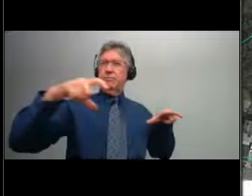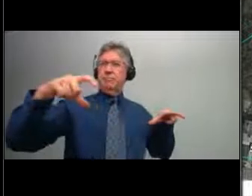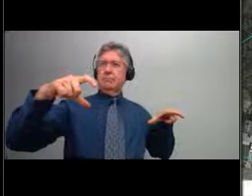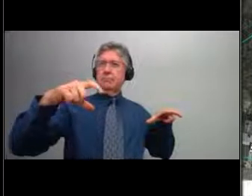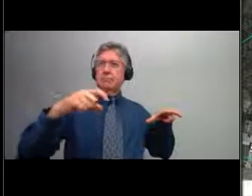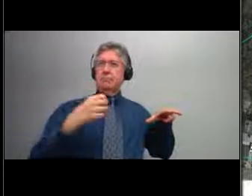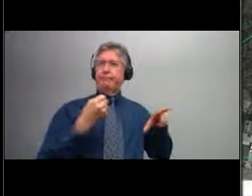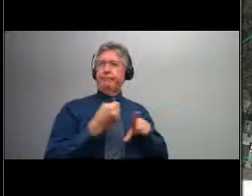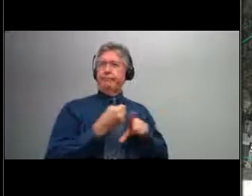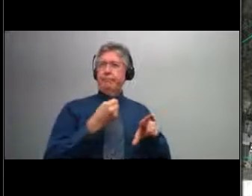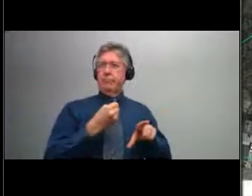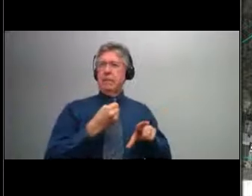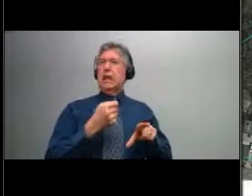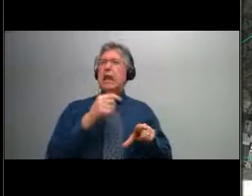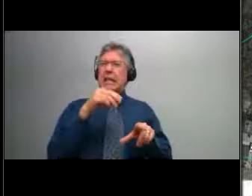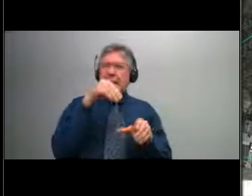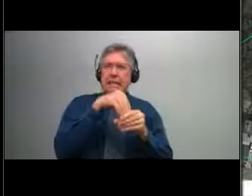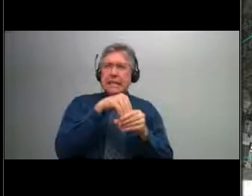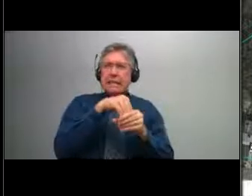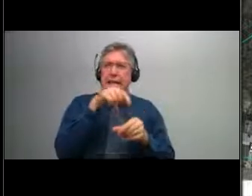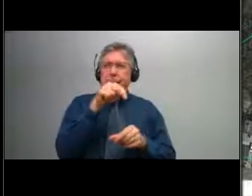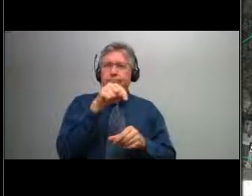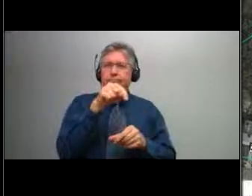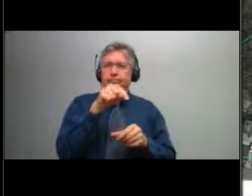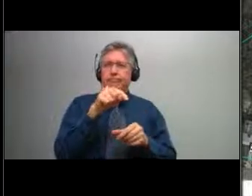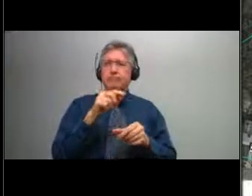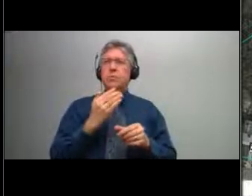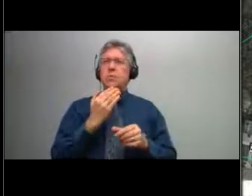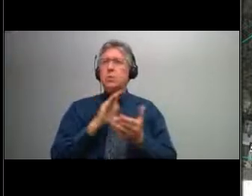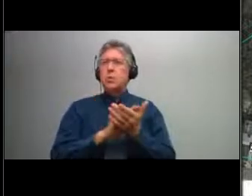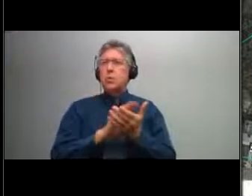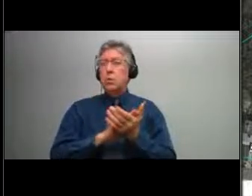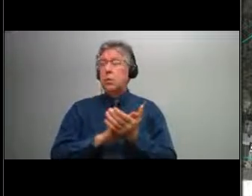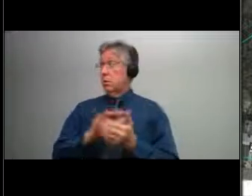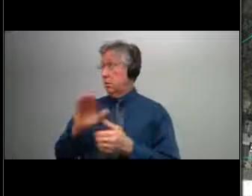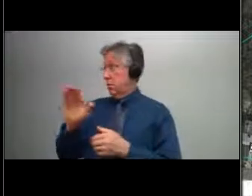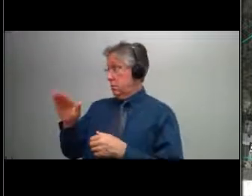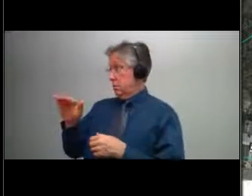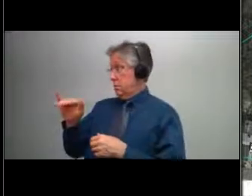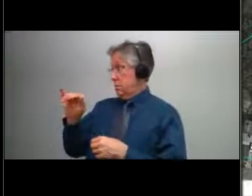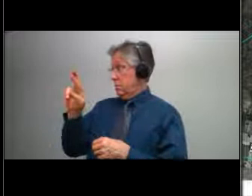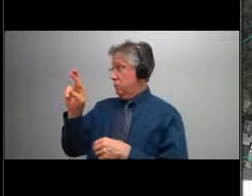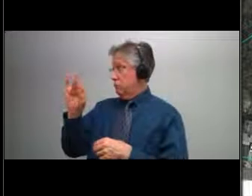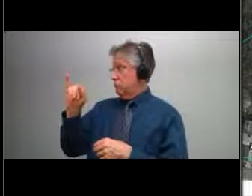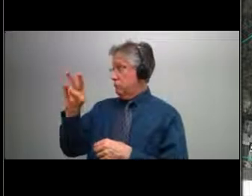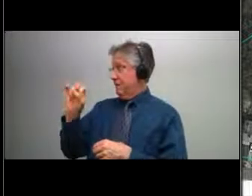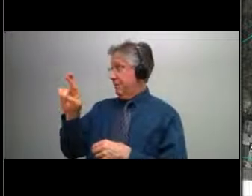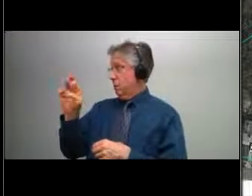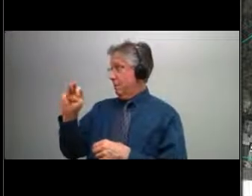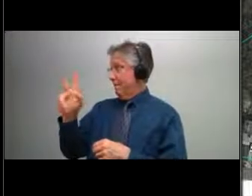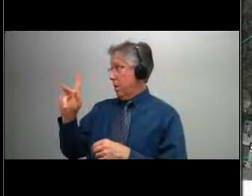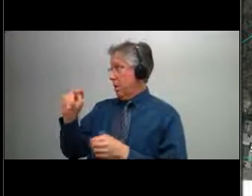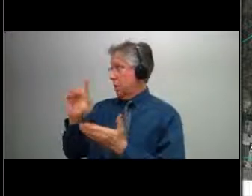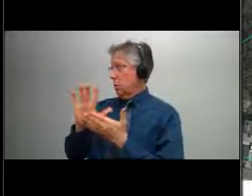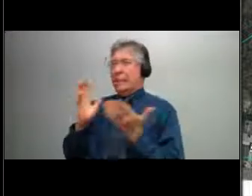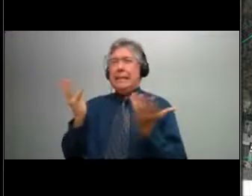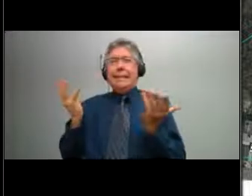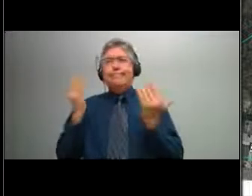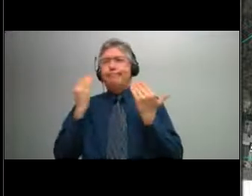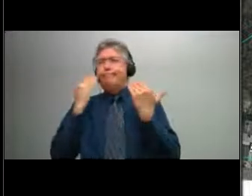are demolishing. I don't know the name of it. Is that the Sorry. Rivermont School? I'm not familiar with the